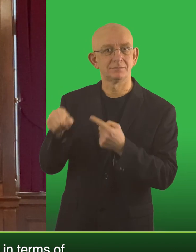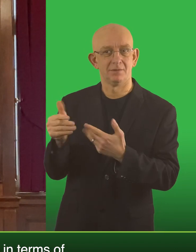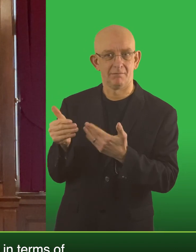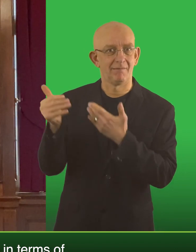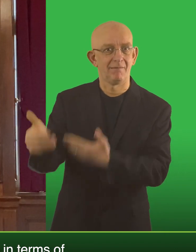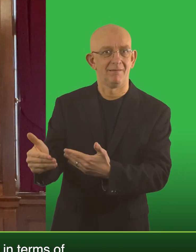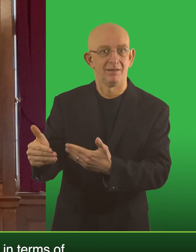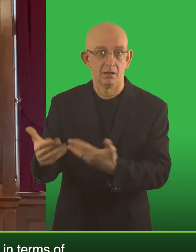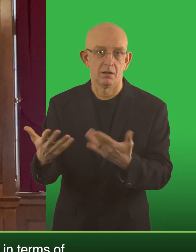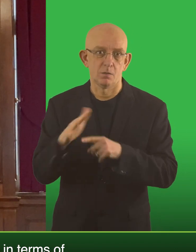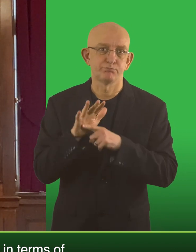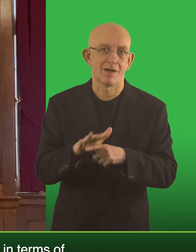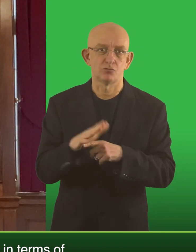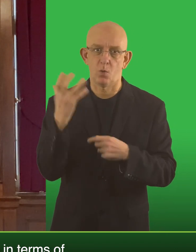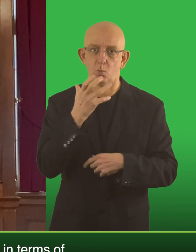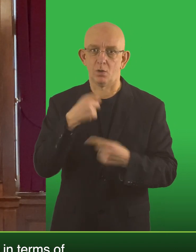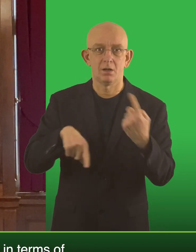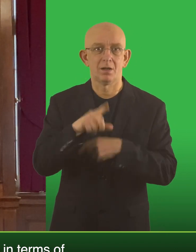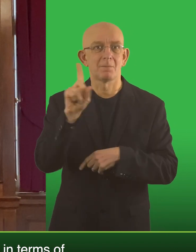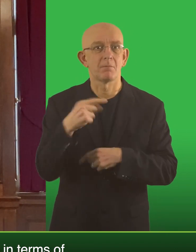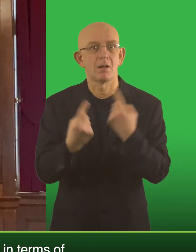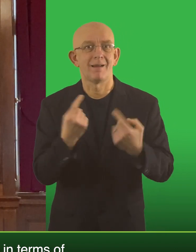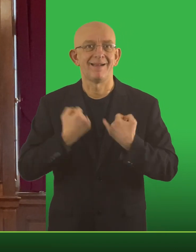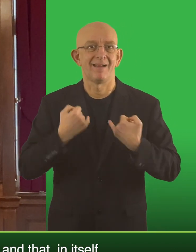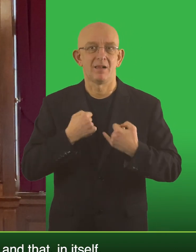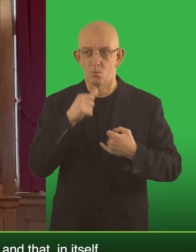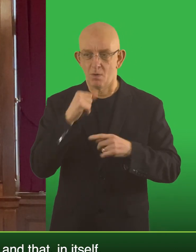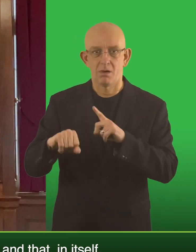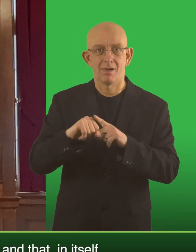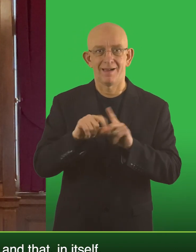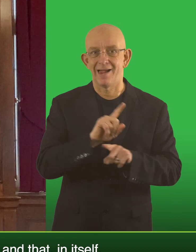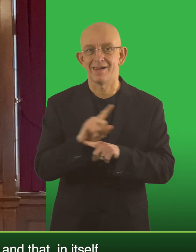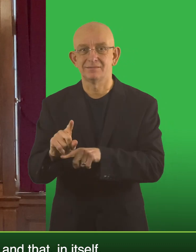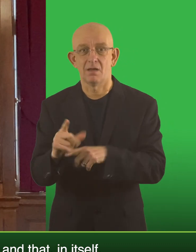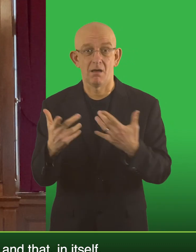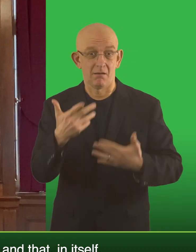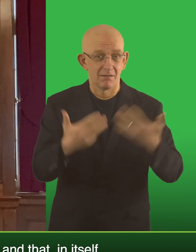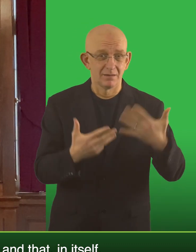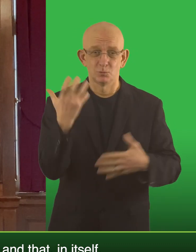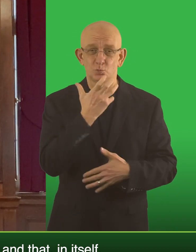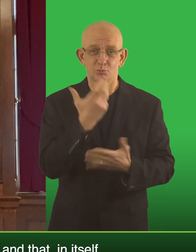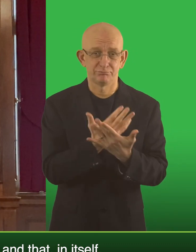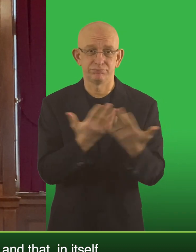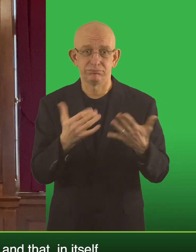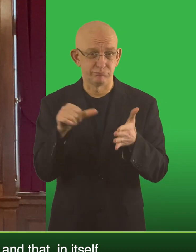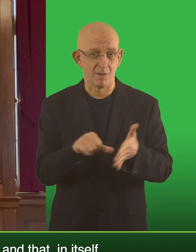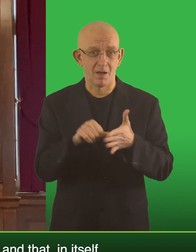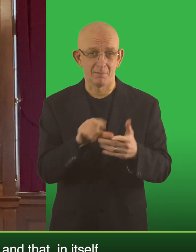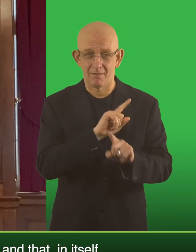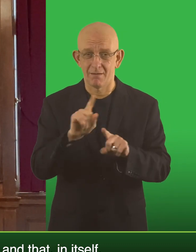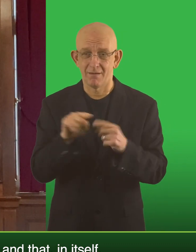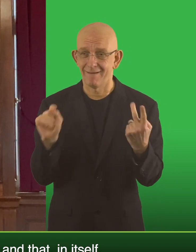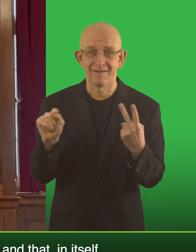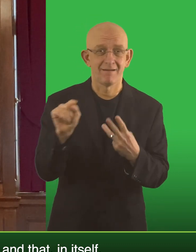course the pressure in terms of people being poorly will lag even further. So case rates are really high, and that in itself is